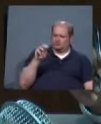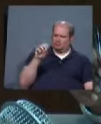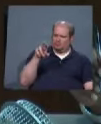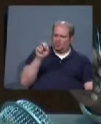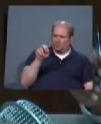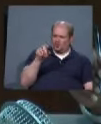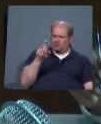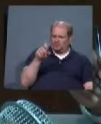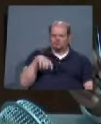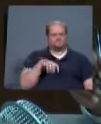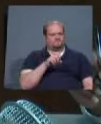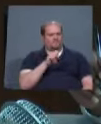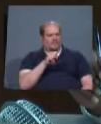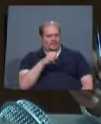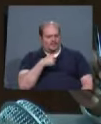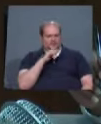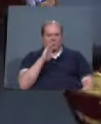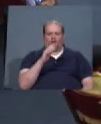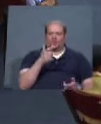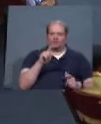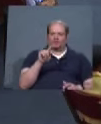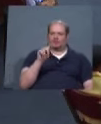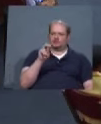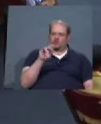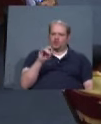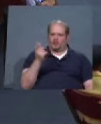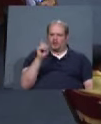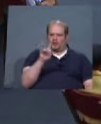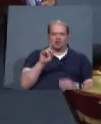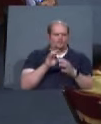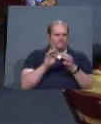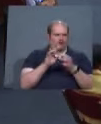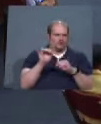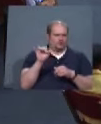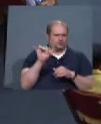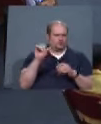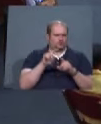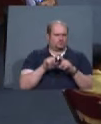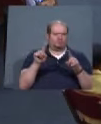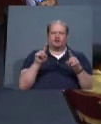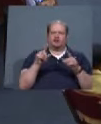Yes, and I'll let Tony come forward. But